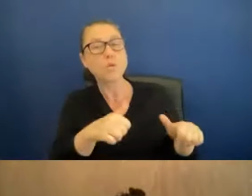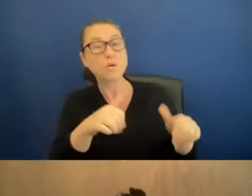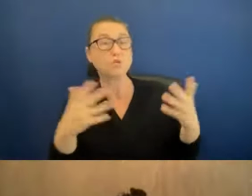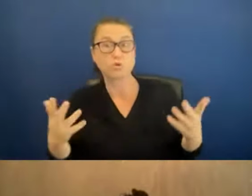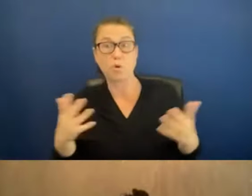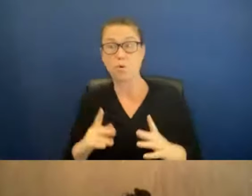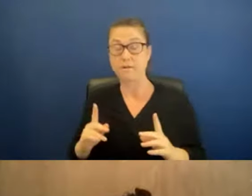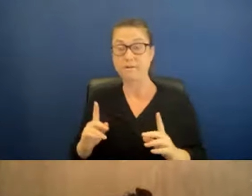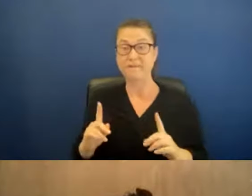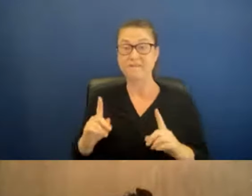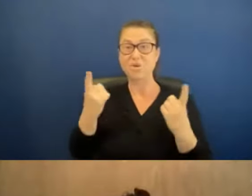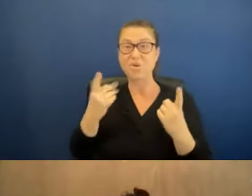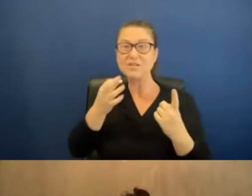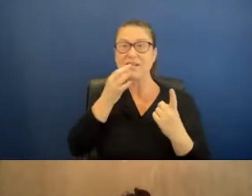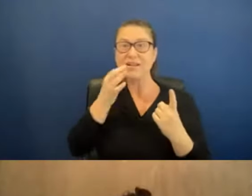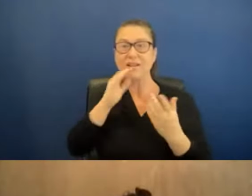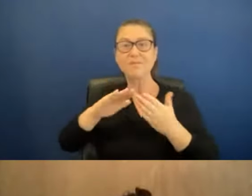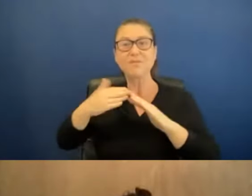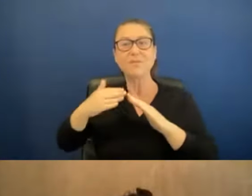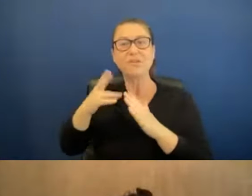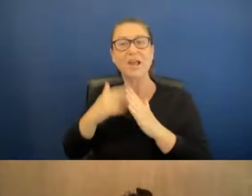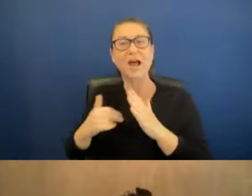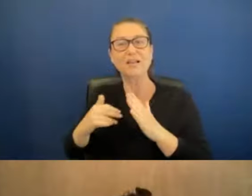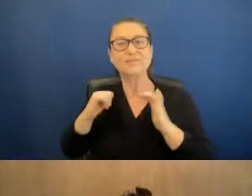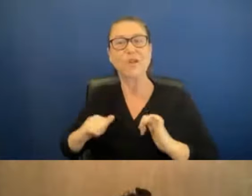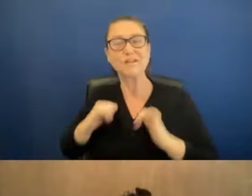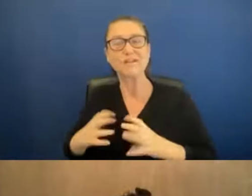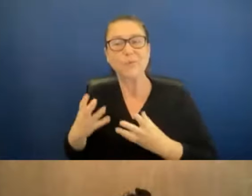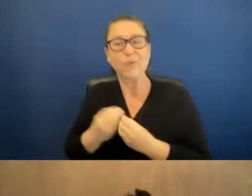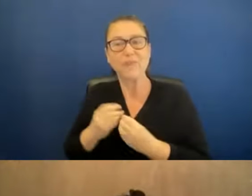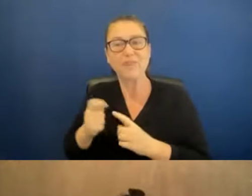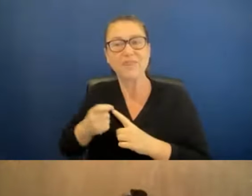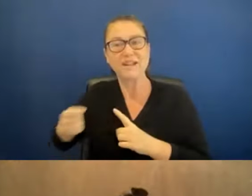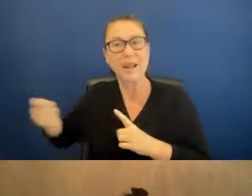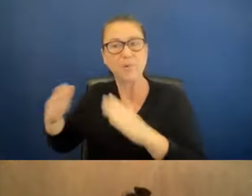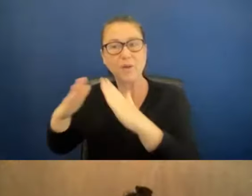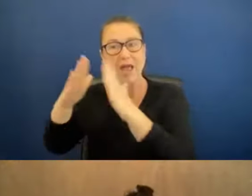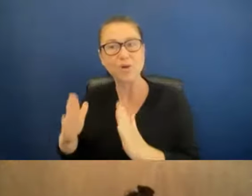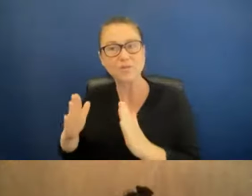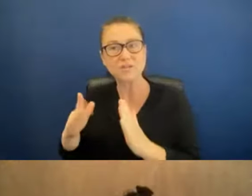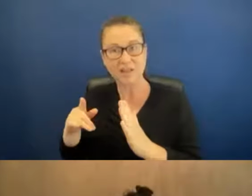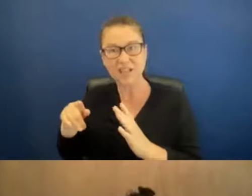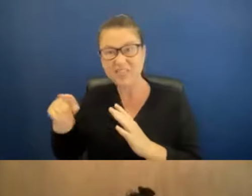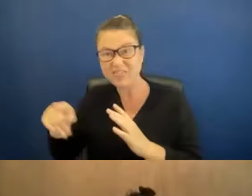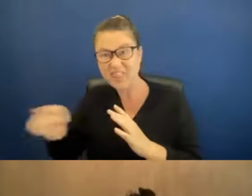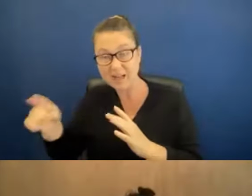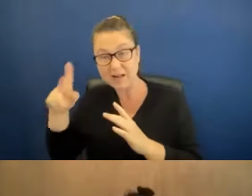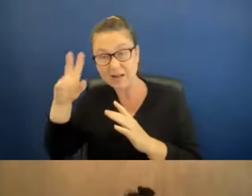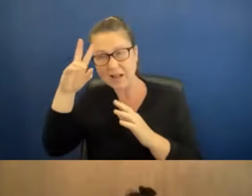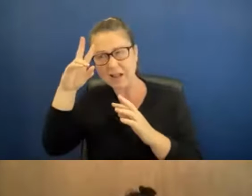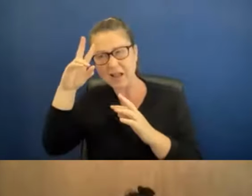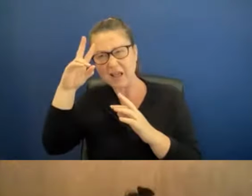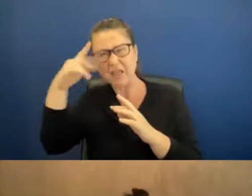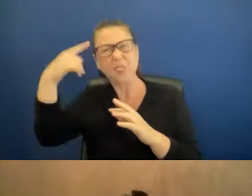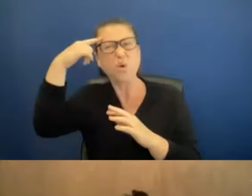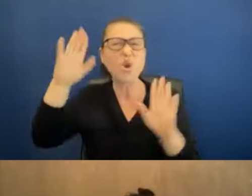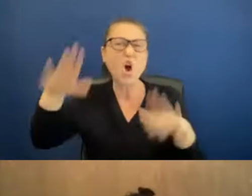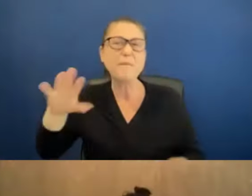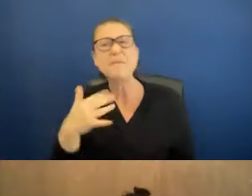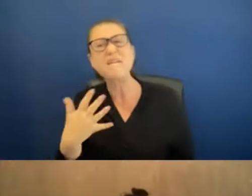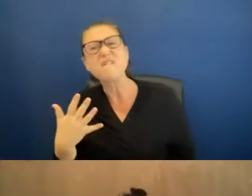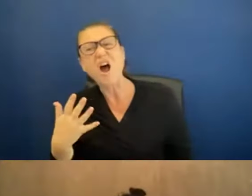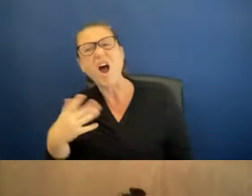little foray into community arts practice with, um, with the Neighbourhood House, you know, they were expecting, you know, I think five to 10 young people to turn